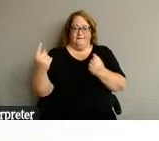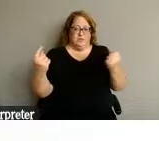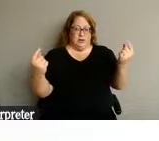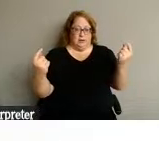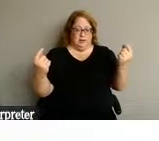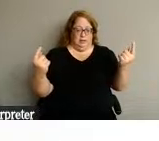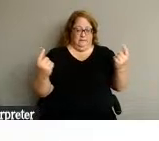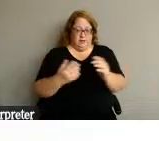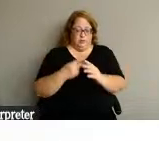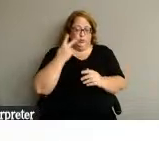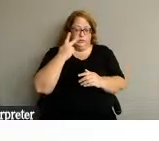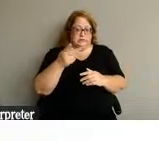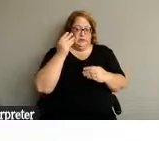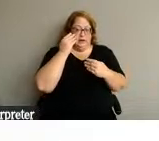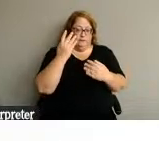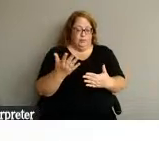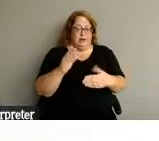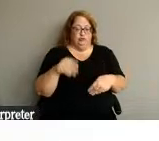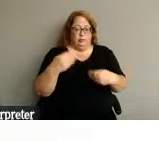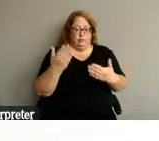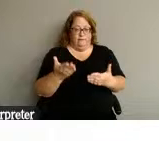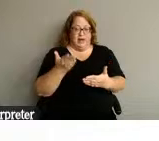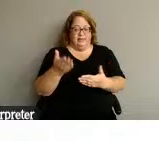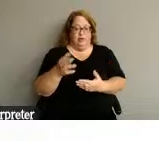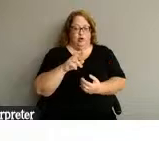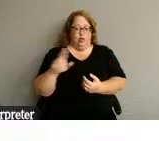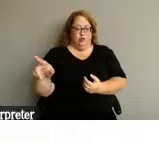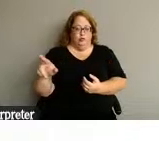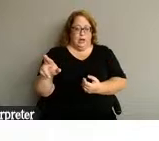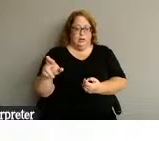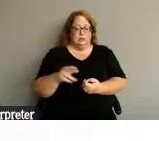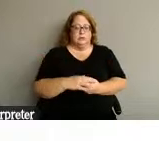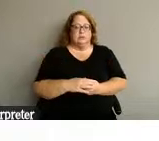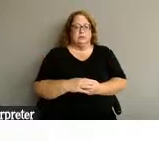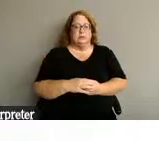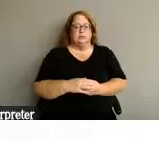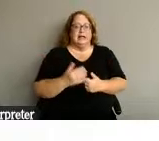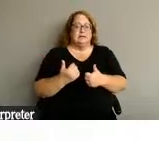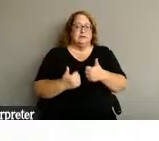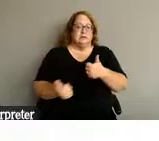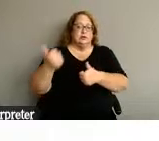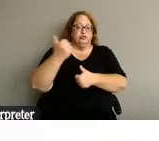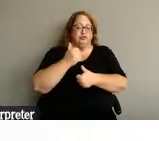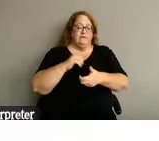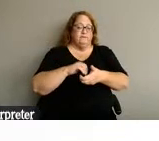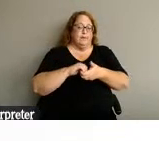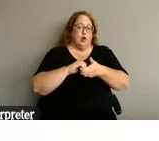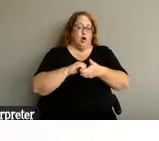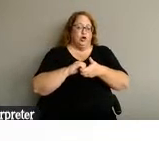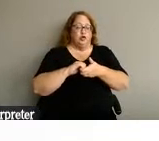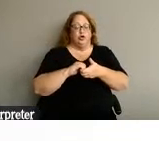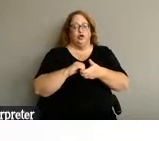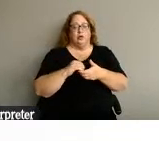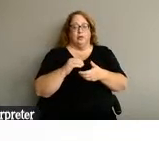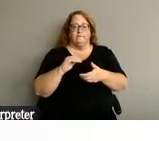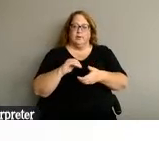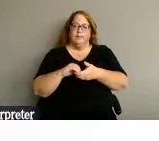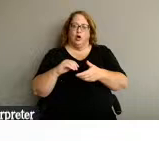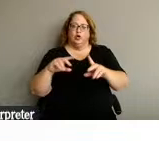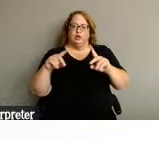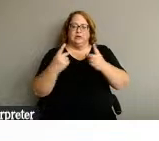you see that information provided to you on the right. As the chief partner of partner districts, it is